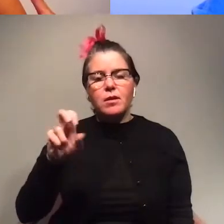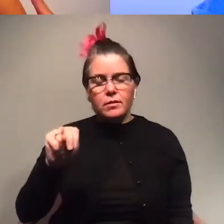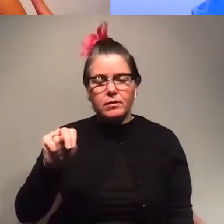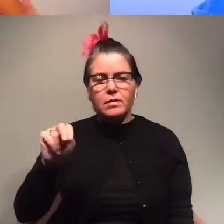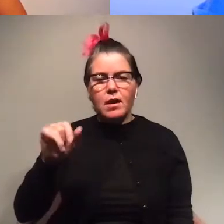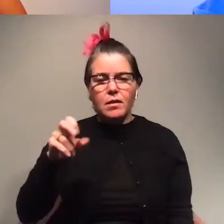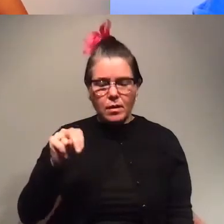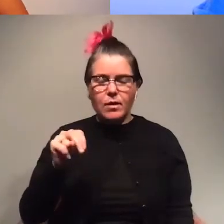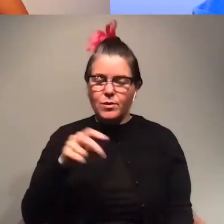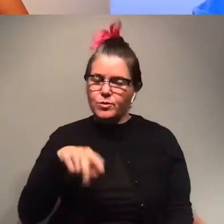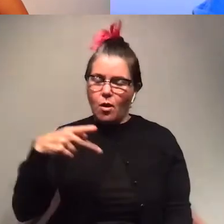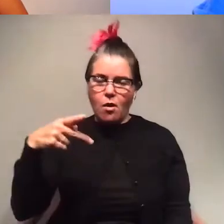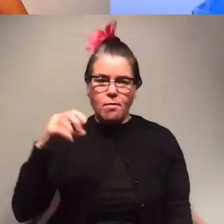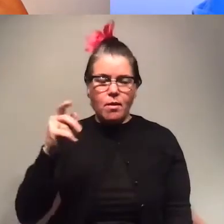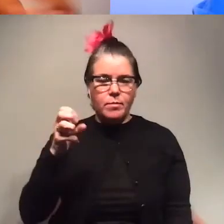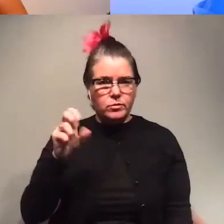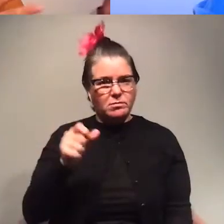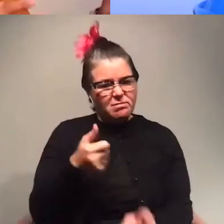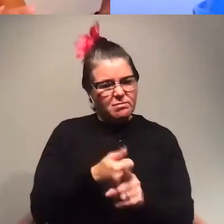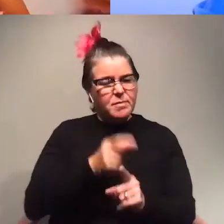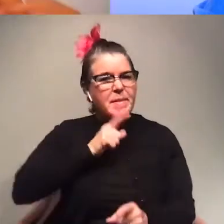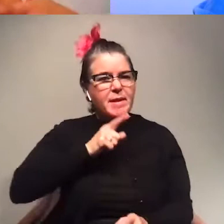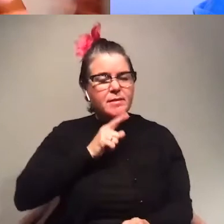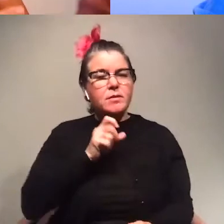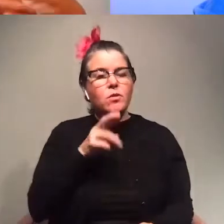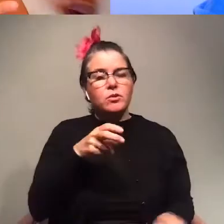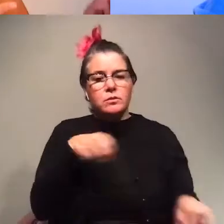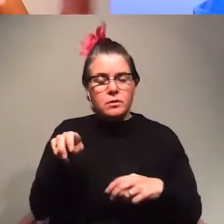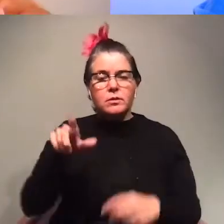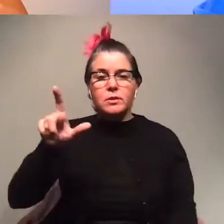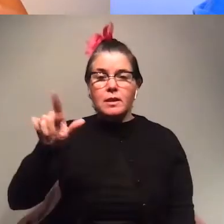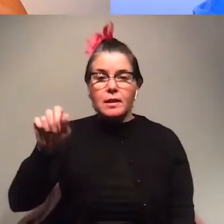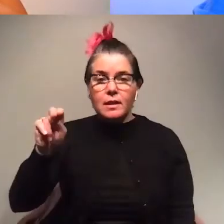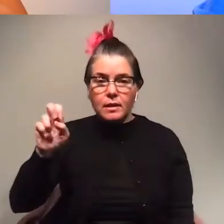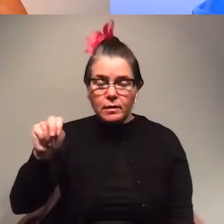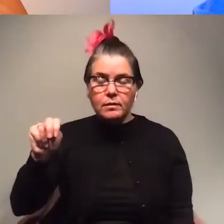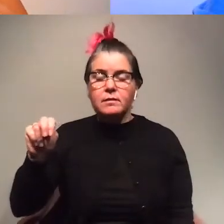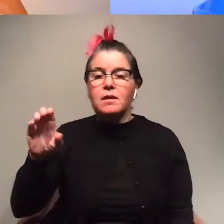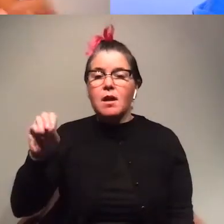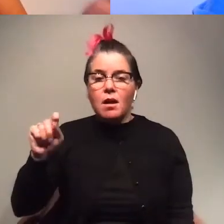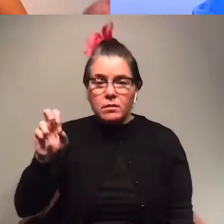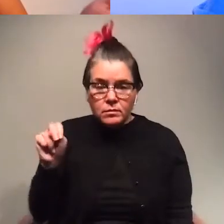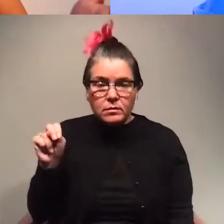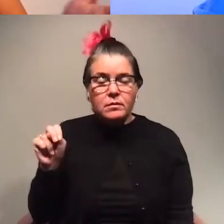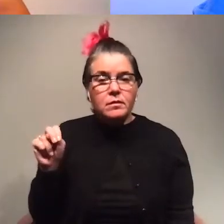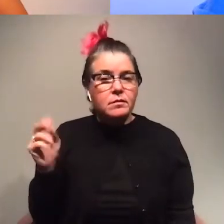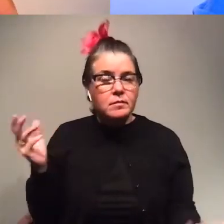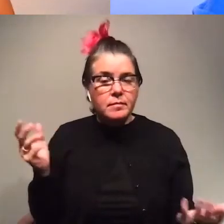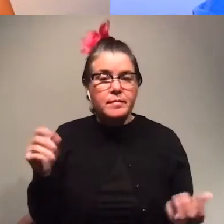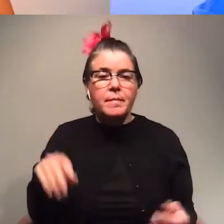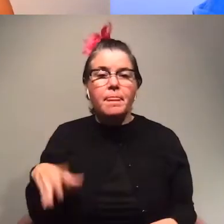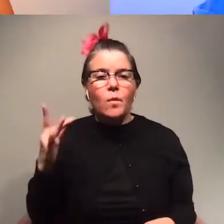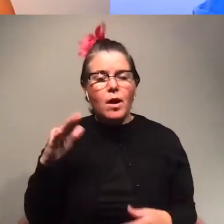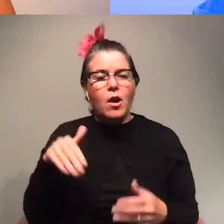are polymers. Or should you switch to like linen and cotton? And because the thing is that they all